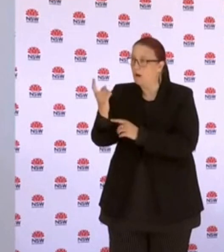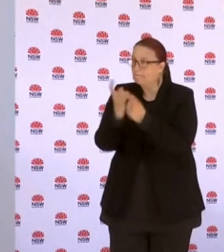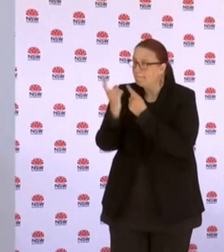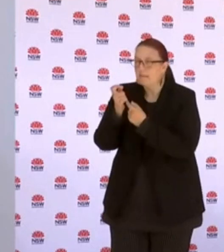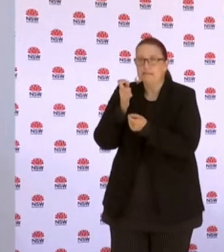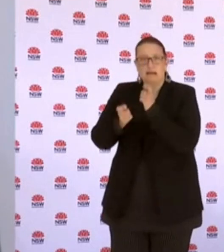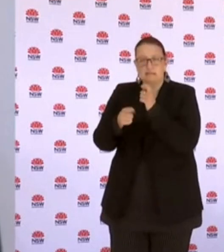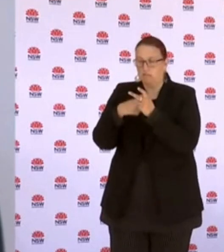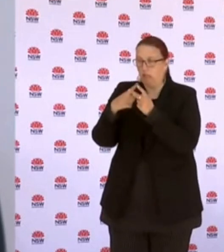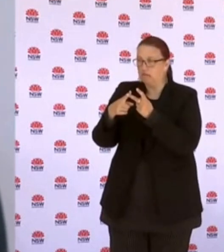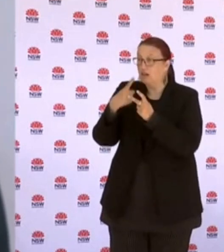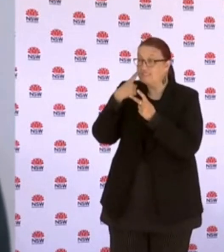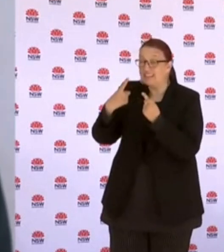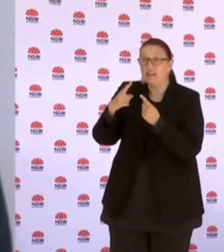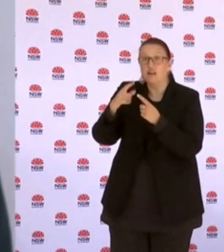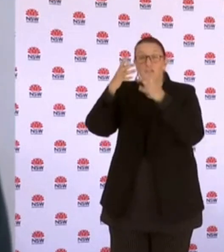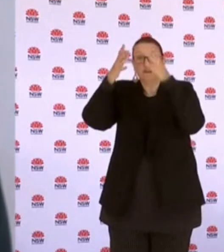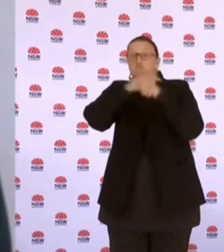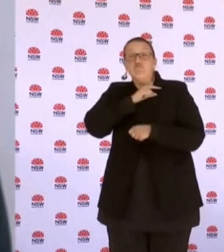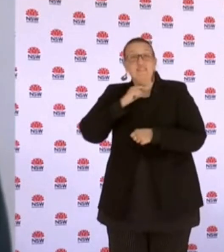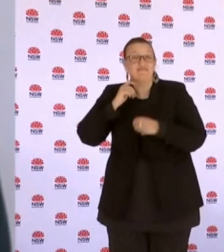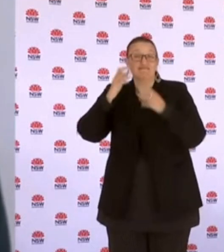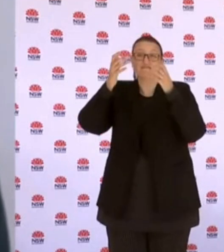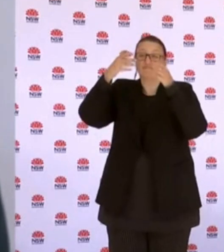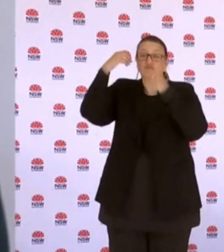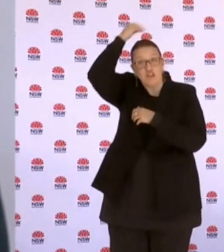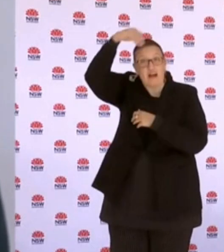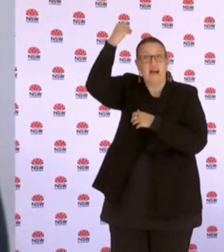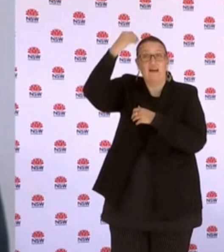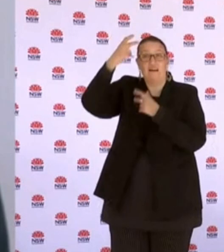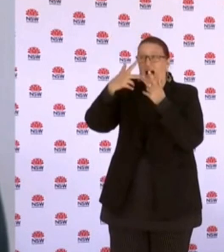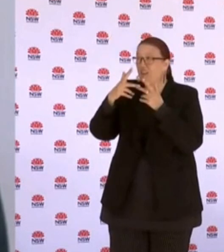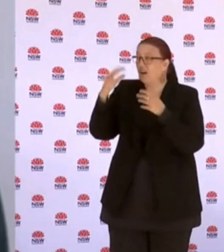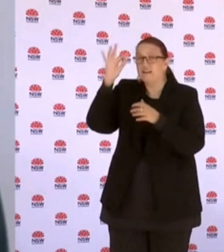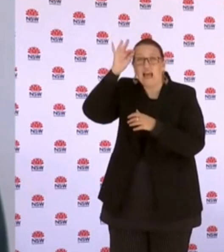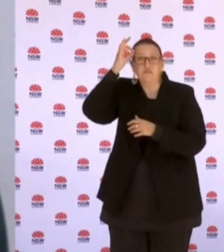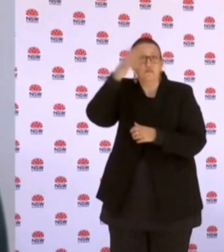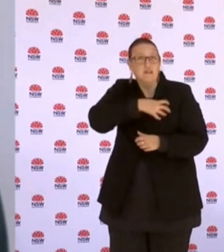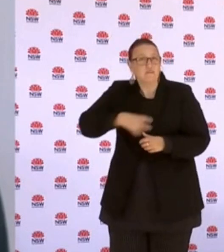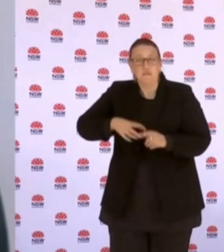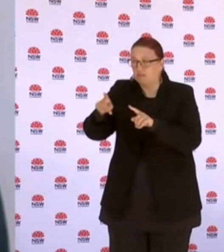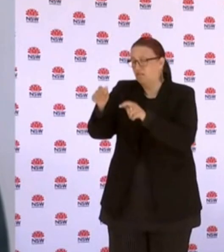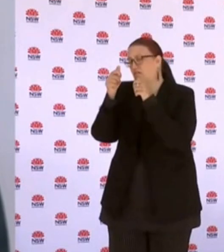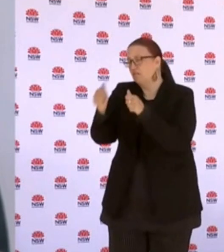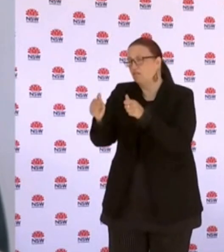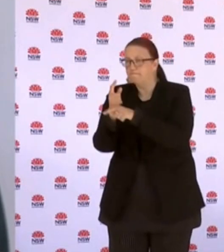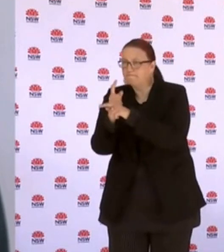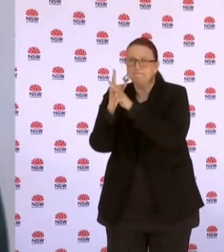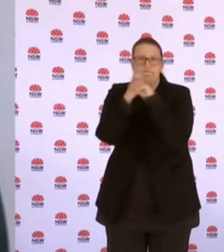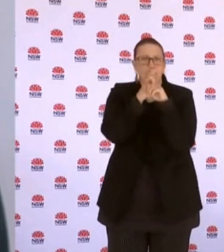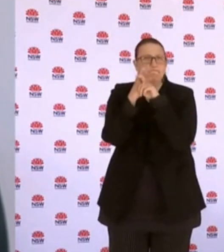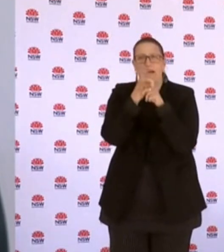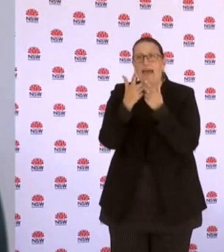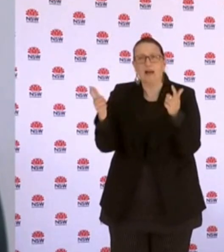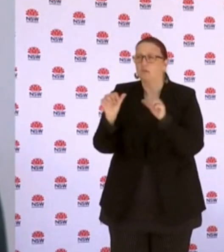that's why we've implemented asymptomatic testing, so testing without symptoms every 3 days for anyone